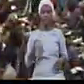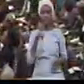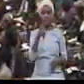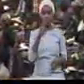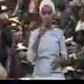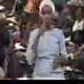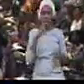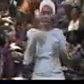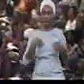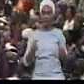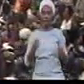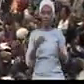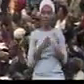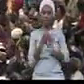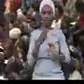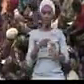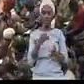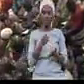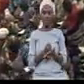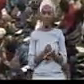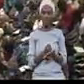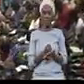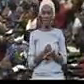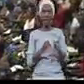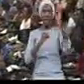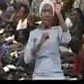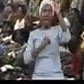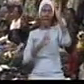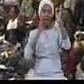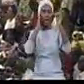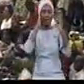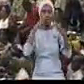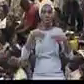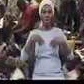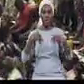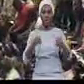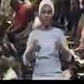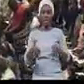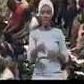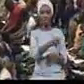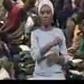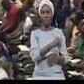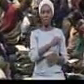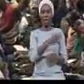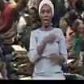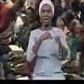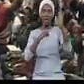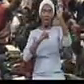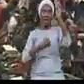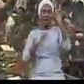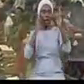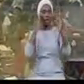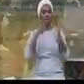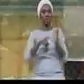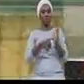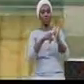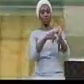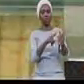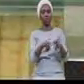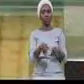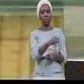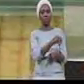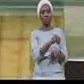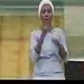Jesus' name. I will cure them and will reveal unto them the abundance